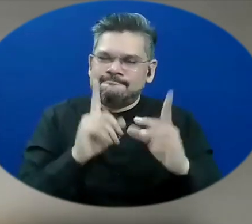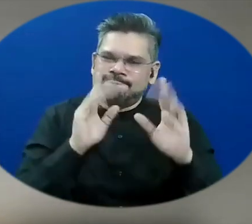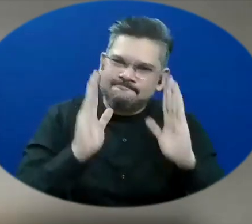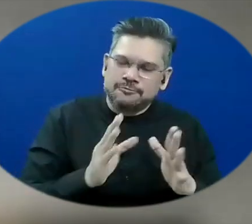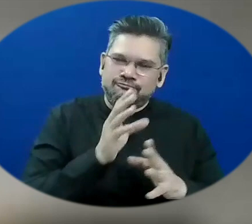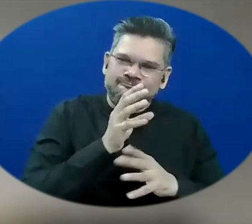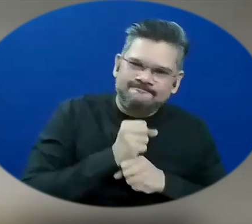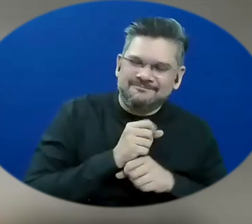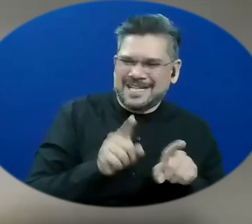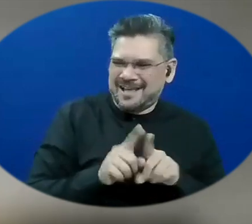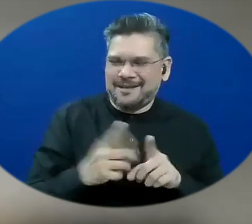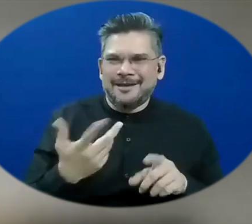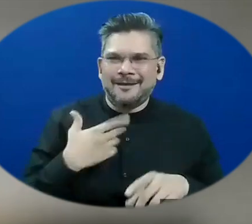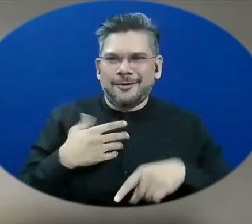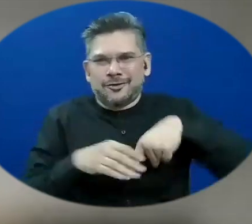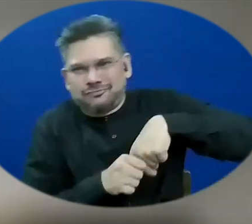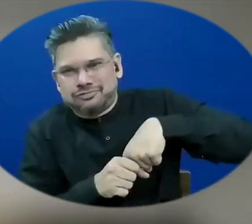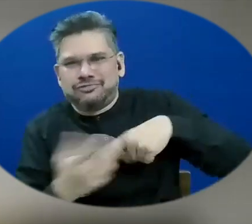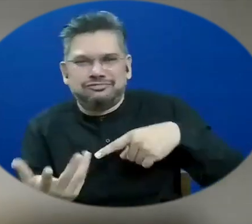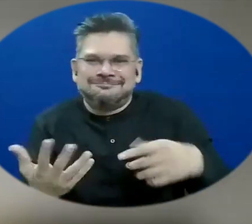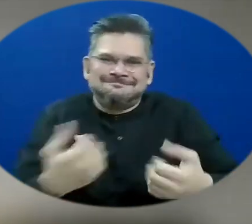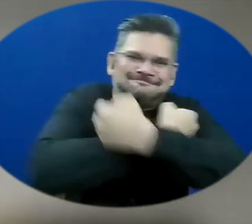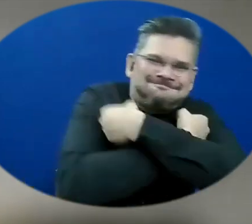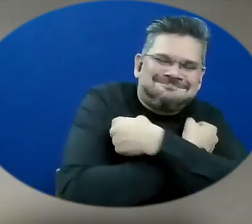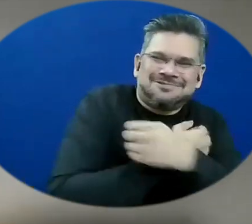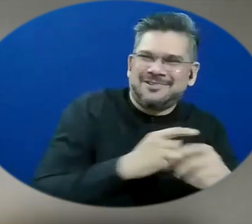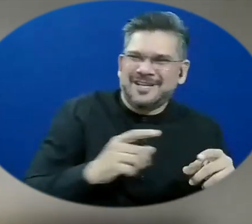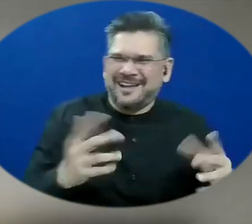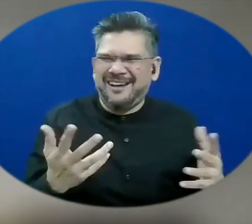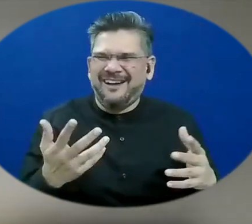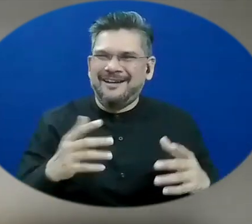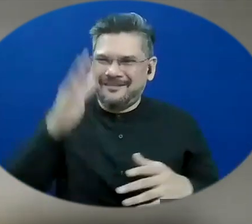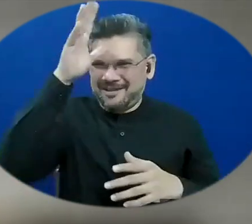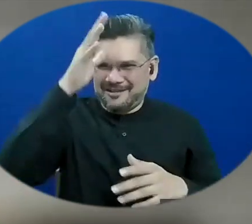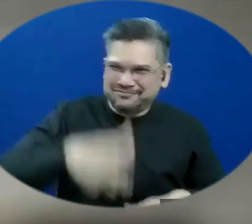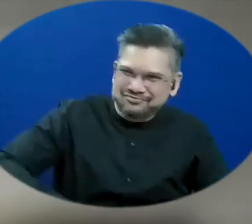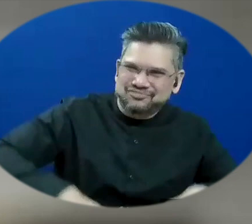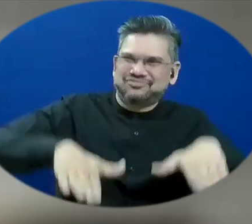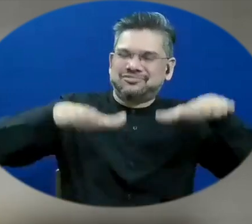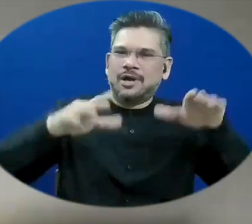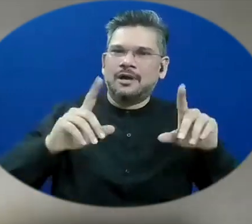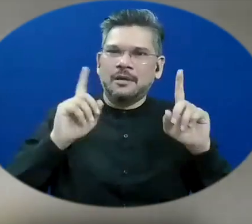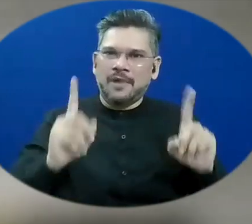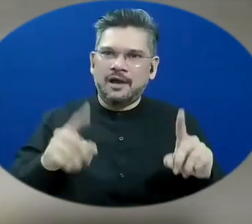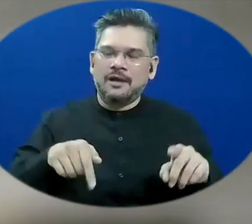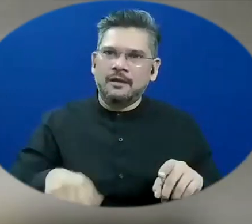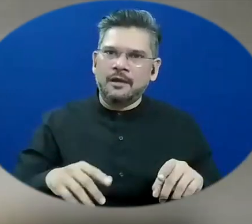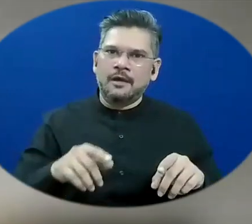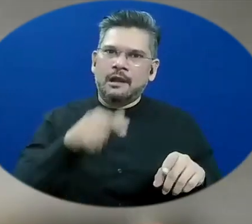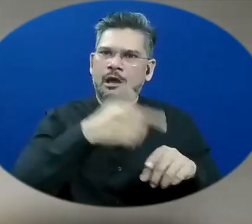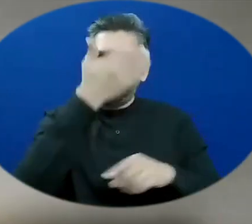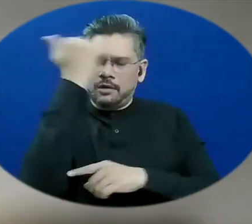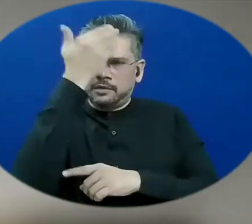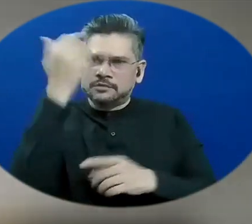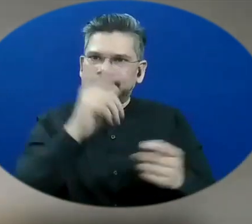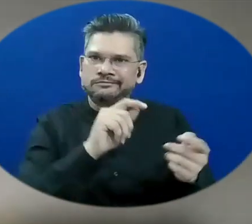growing up and hugging my dad and all that stuff. I had to relearn certain languages, and in fact, touch is our first language, but yet we have to relearn this in the